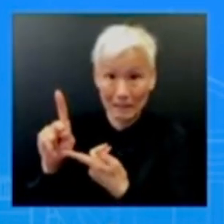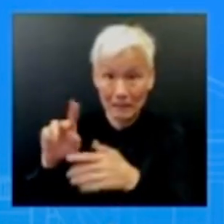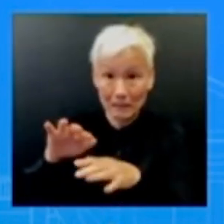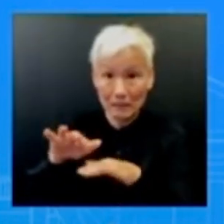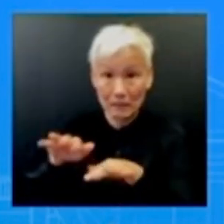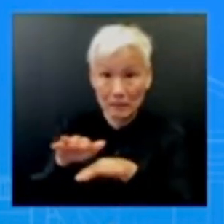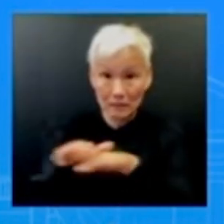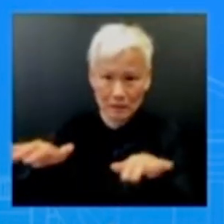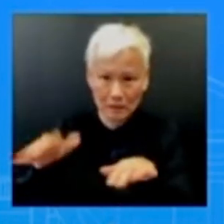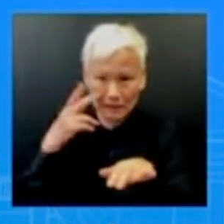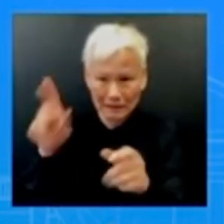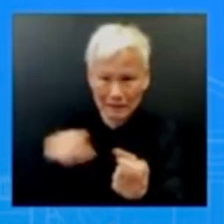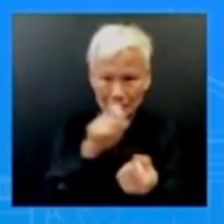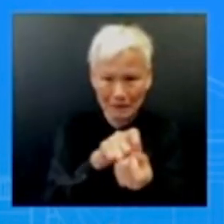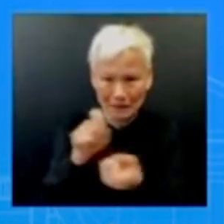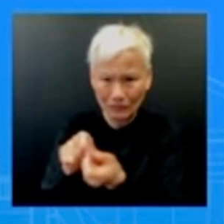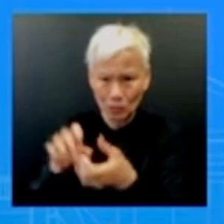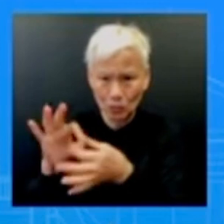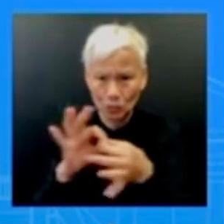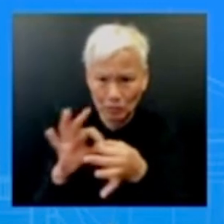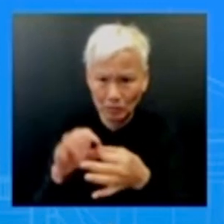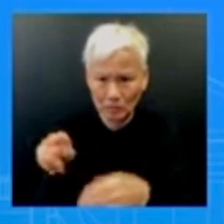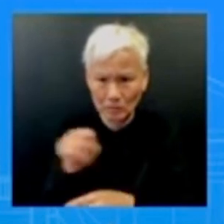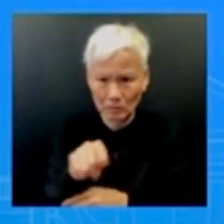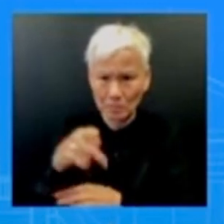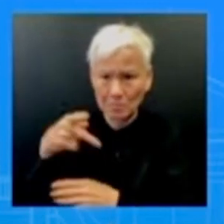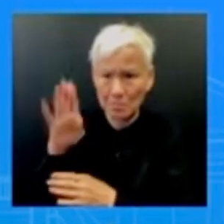but we're in a different place than we were in 2008.